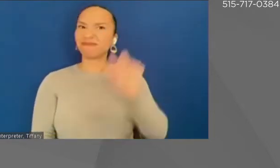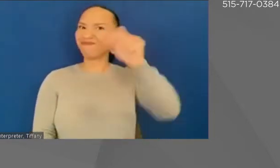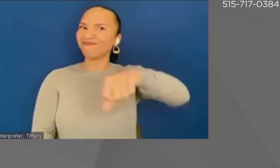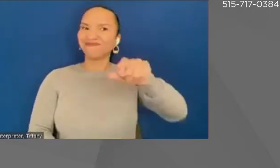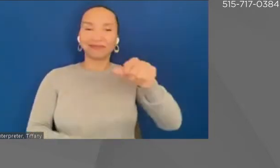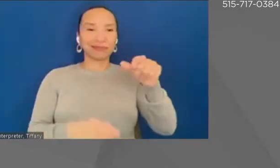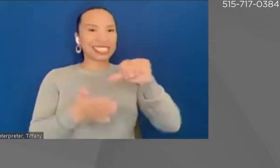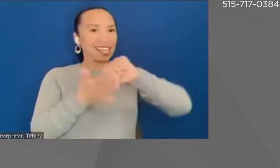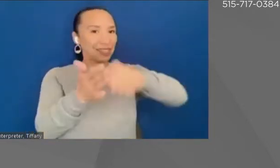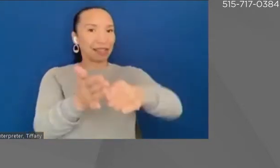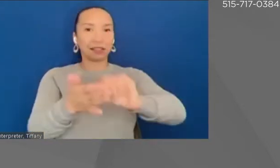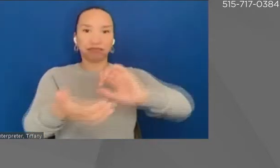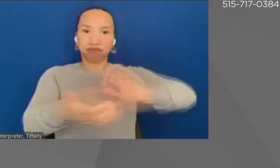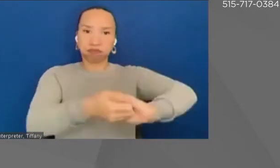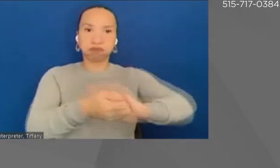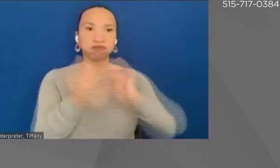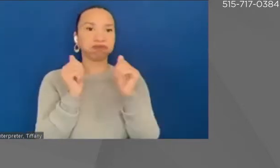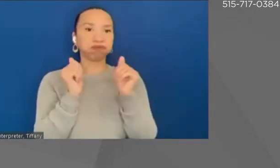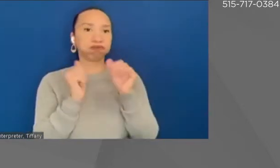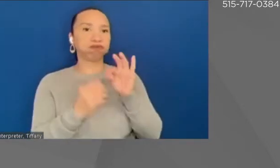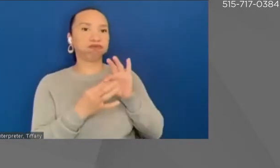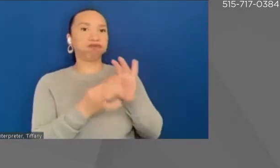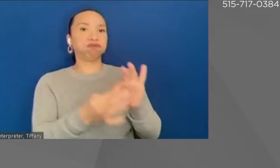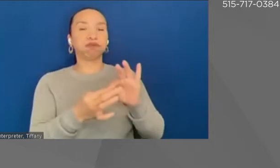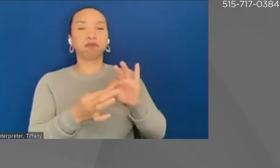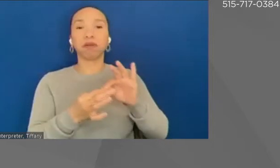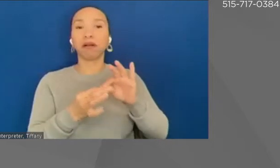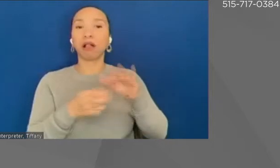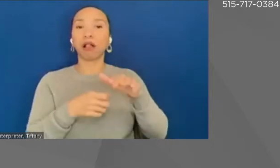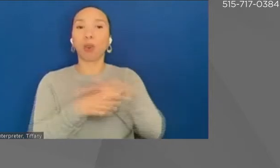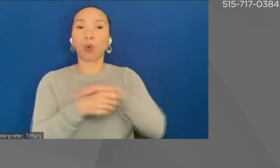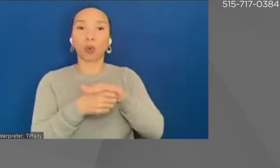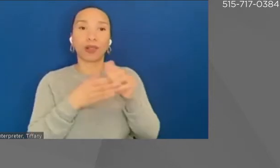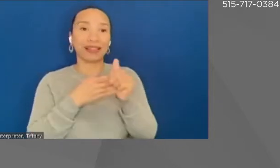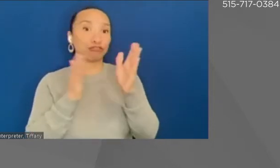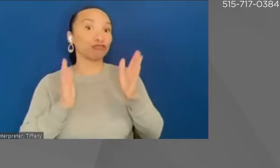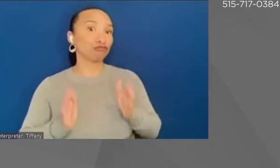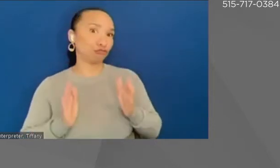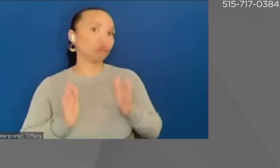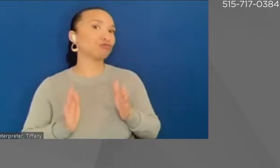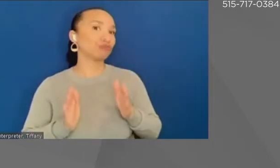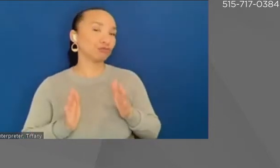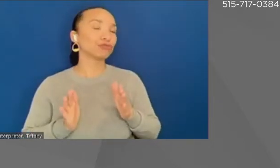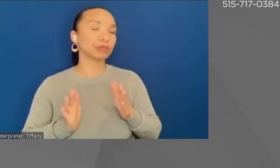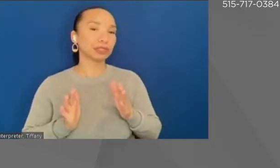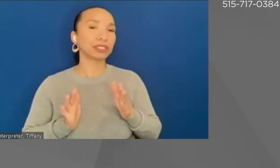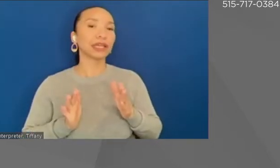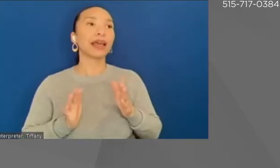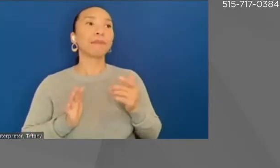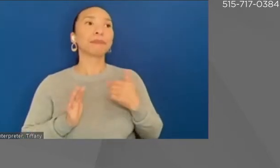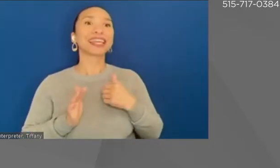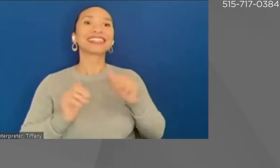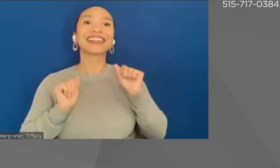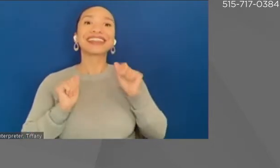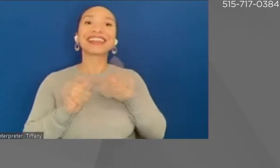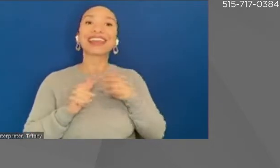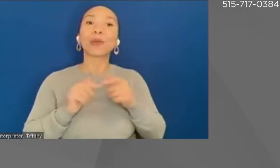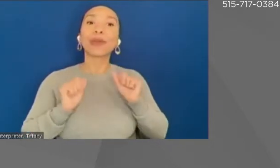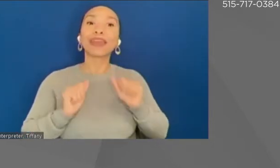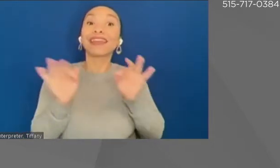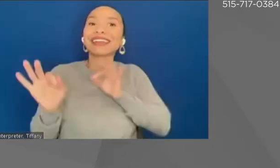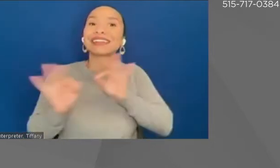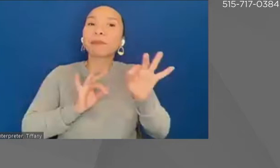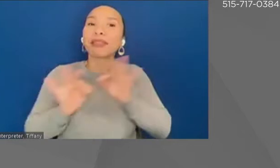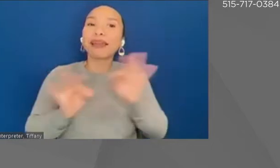think that is so critical to explain the benefits not only to the people who use them, but to the general public